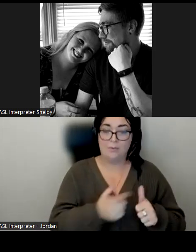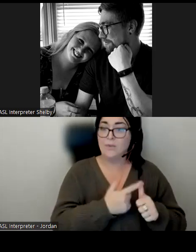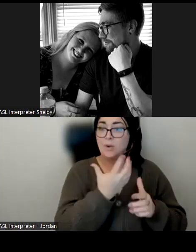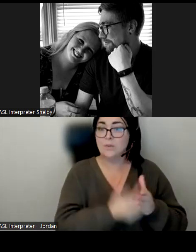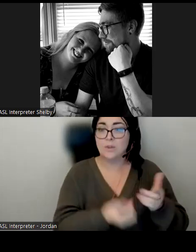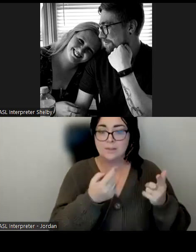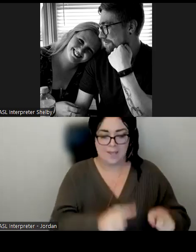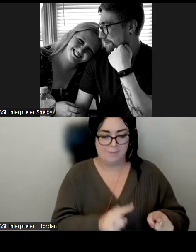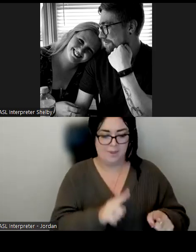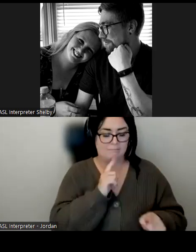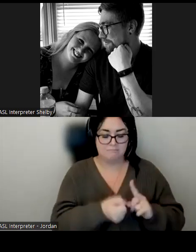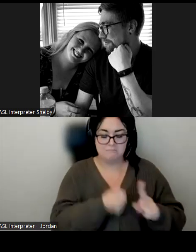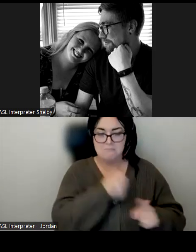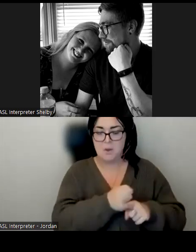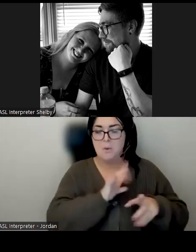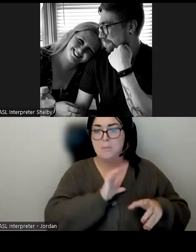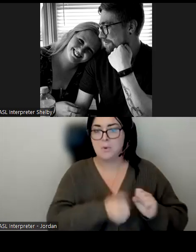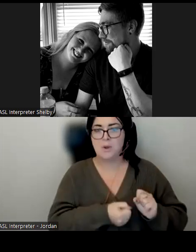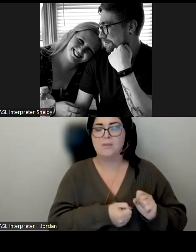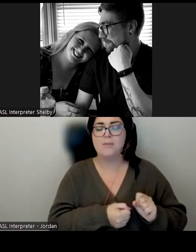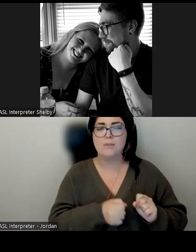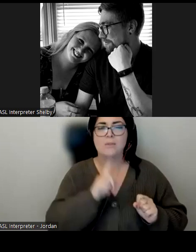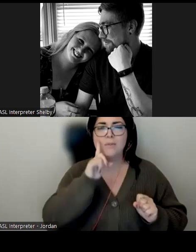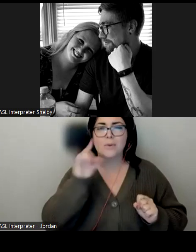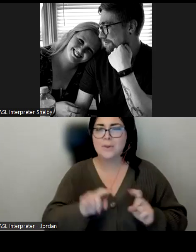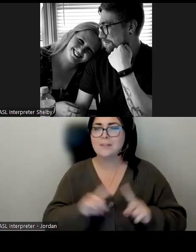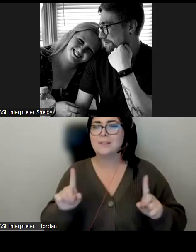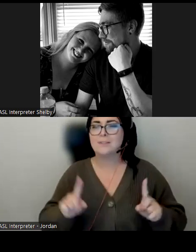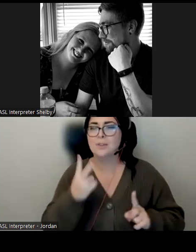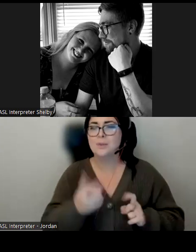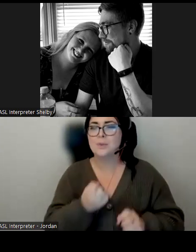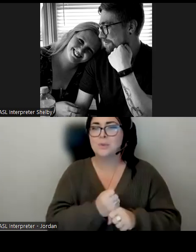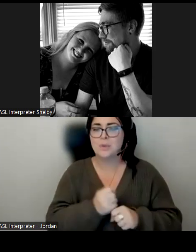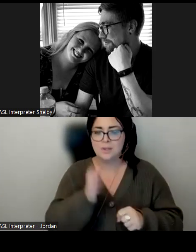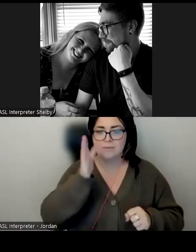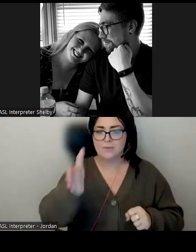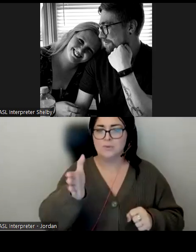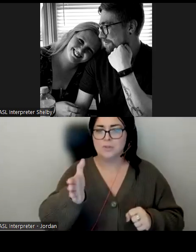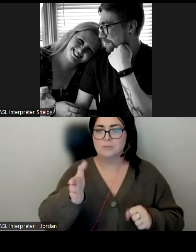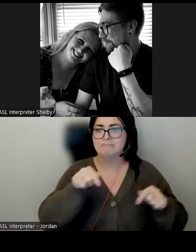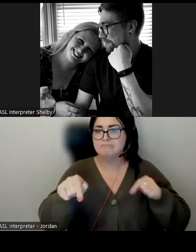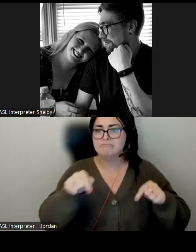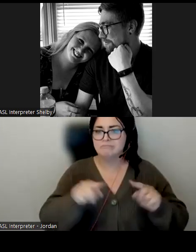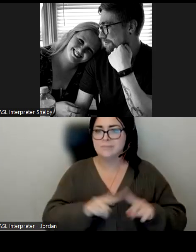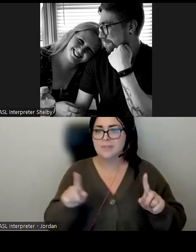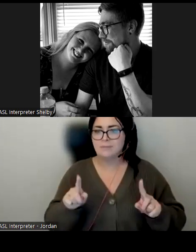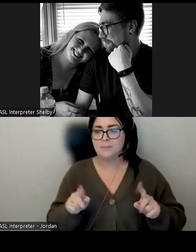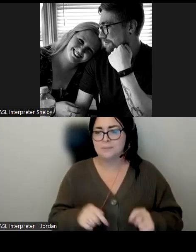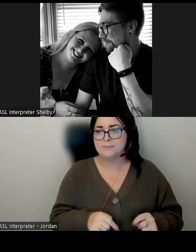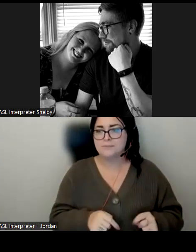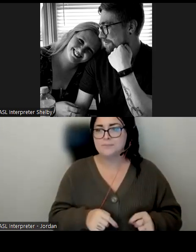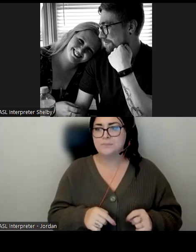different than the way that we experience our grief in 2 years after our loss. Grief is